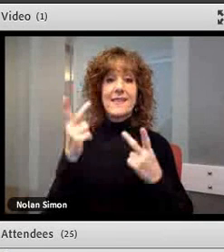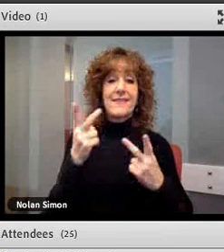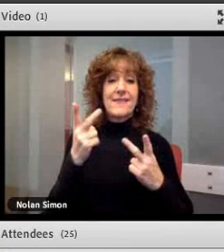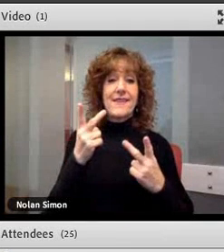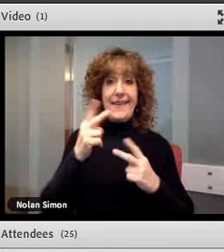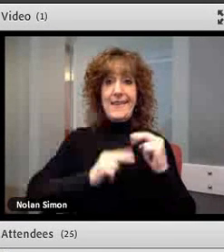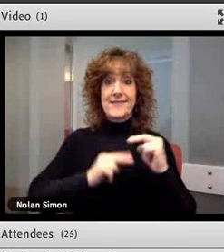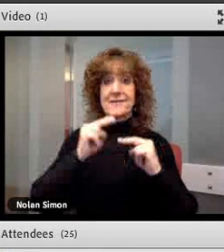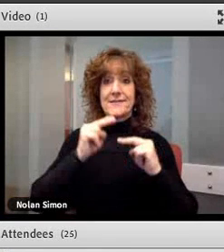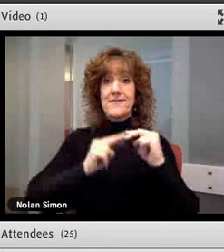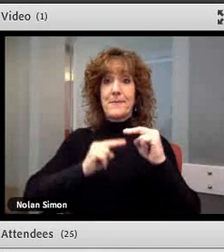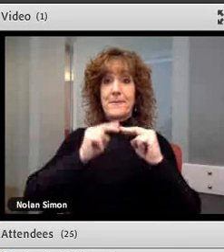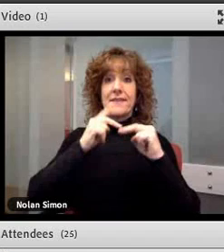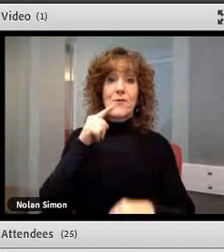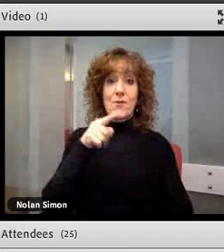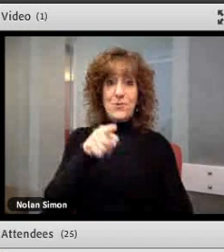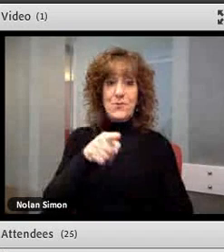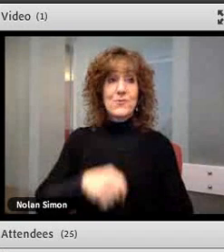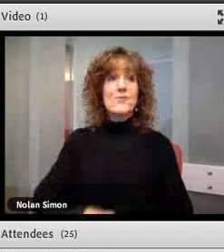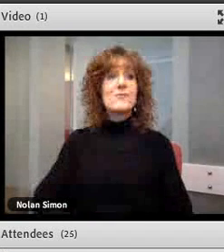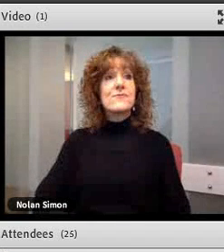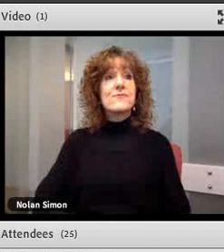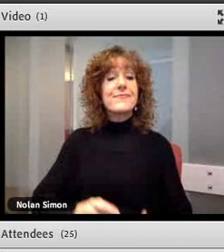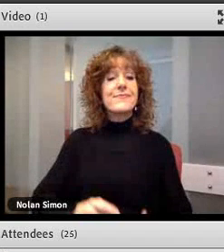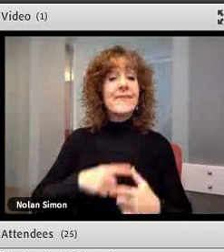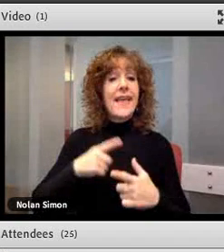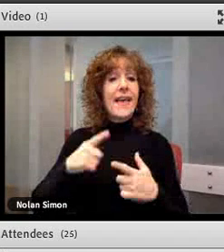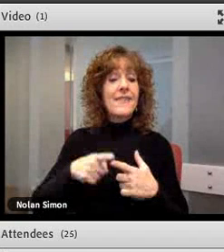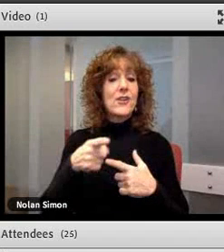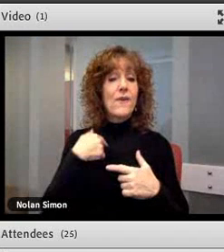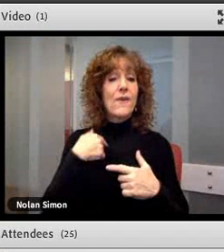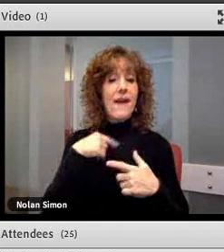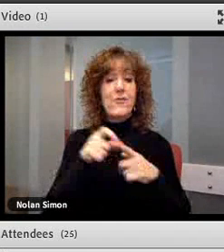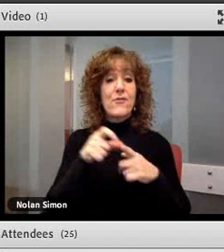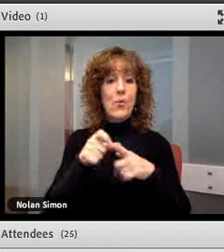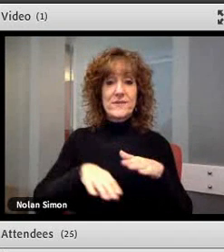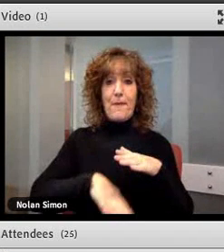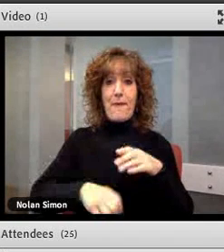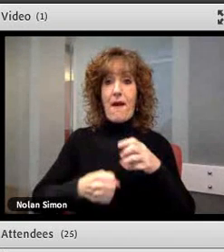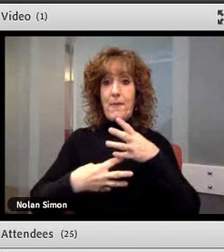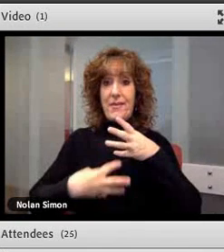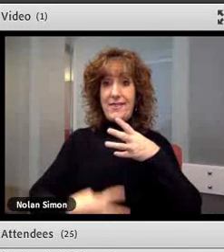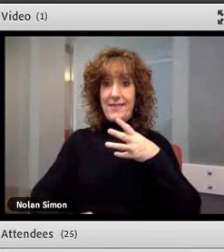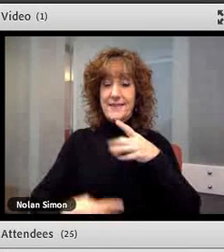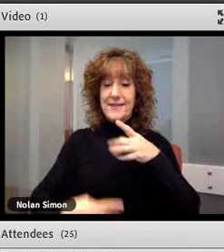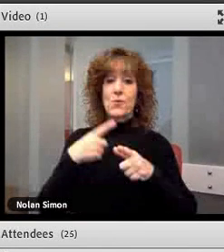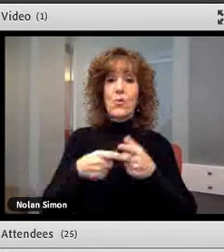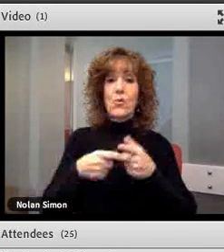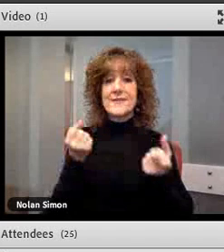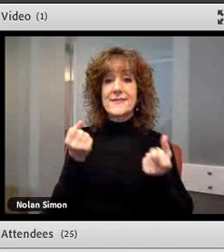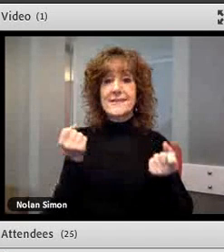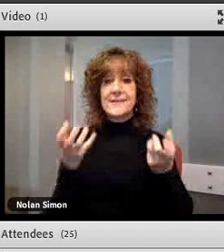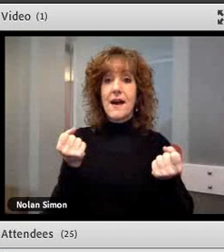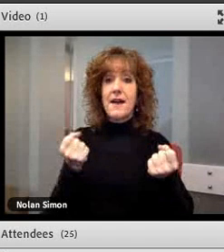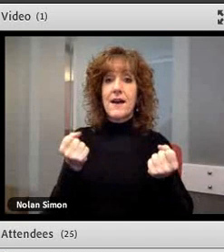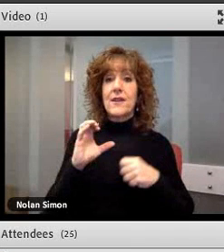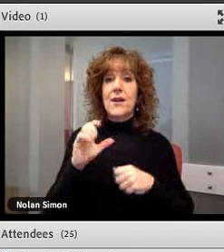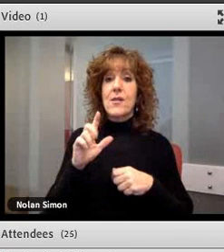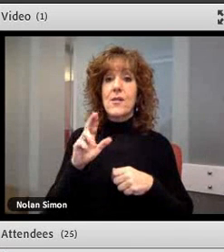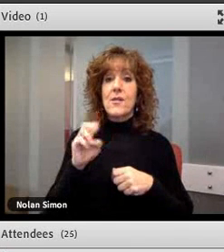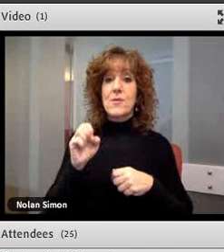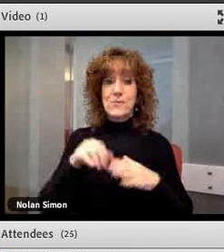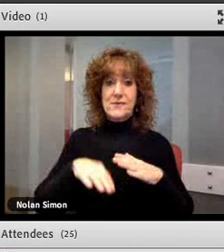it's building it for you, and then you can either have the words at the bottom or sign clues at the bottom.